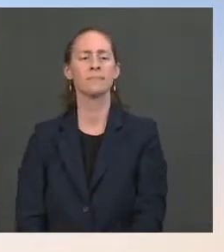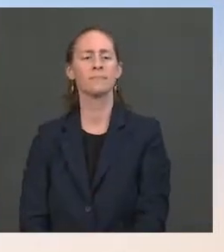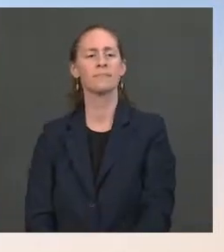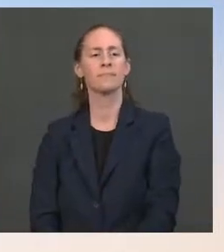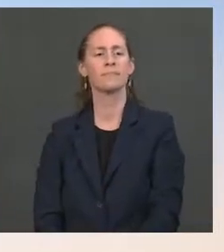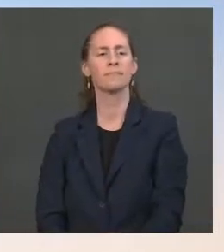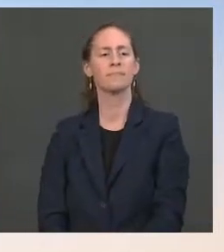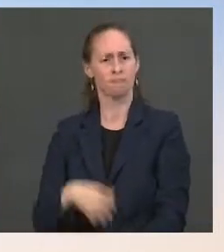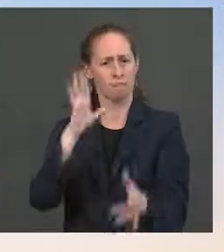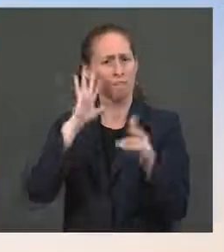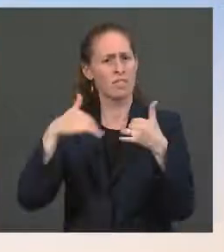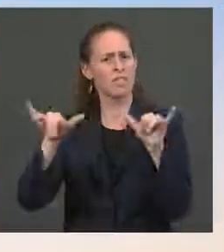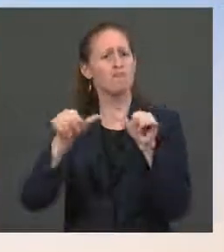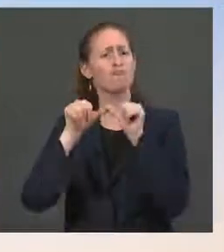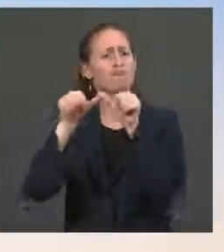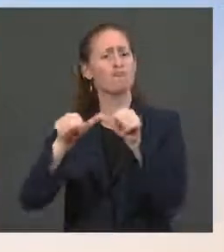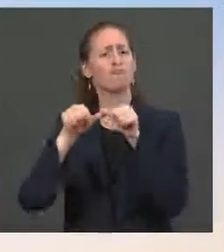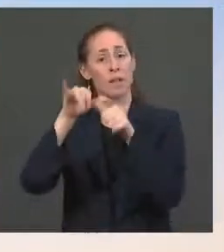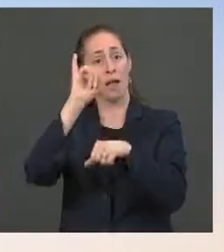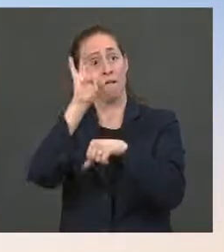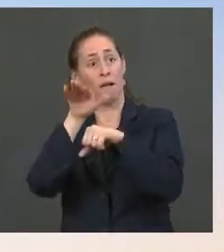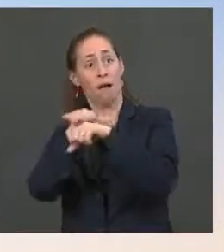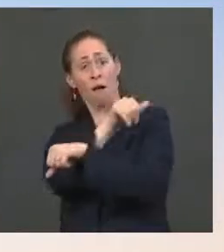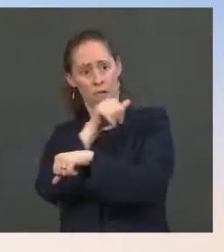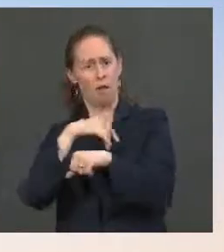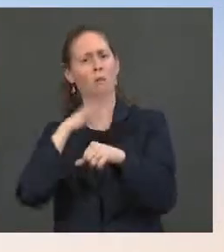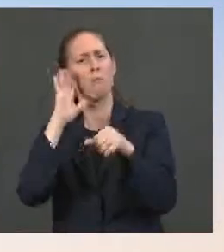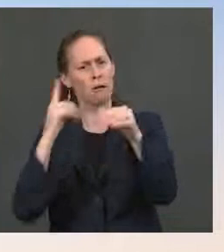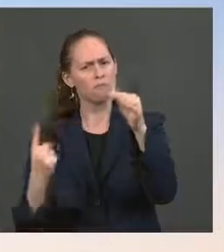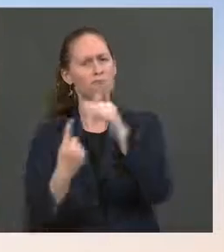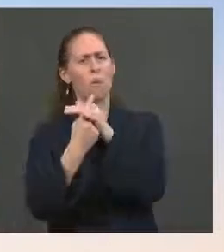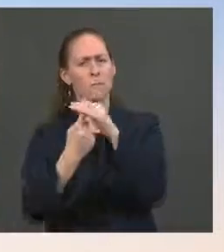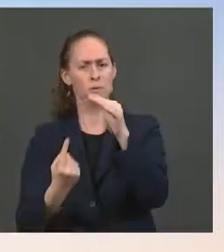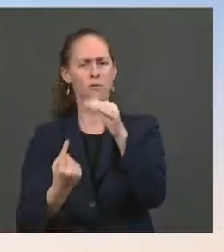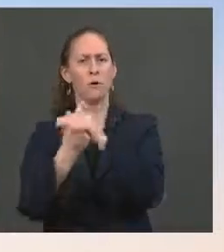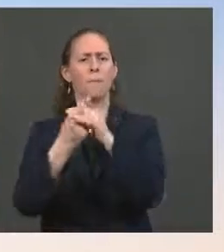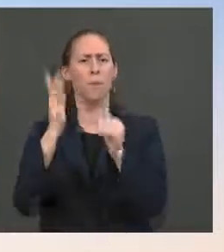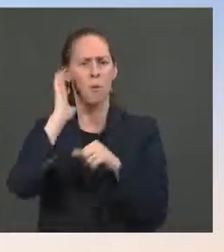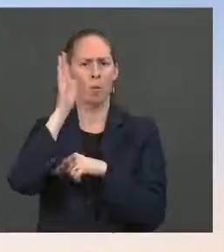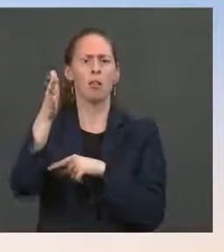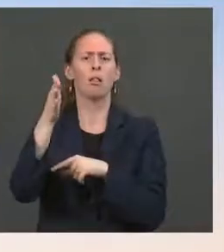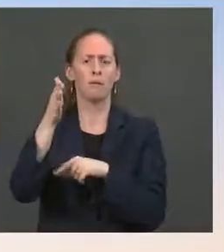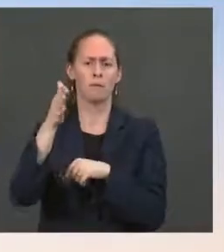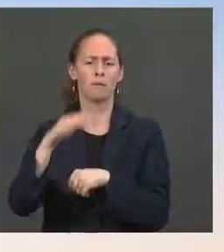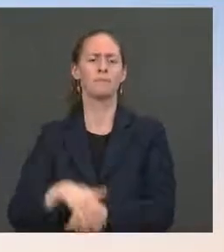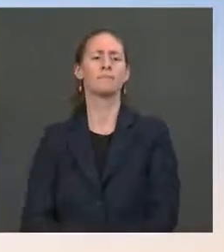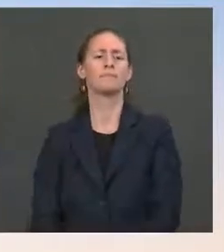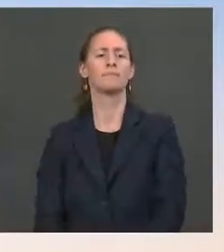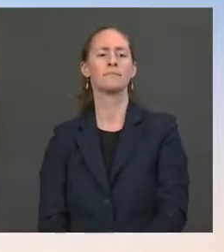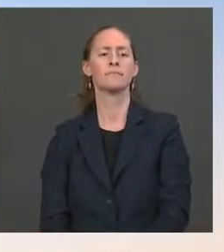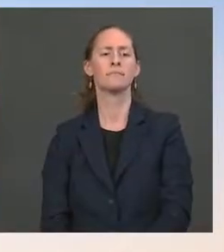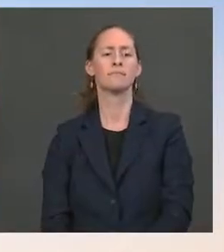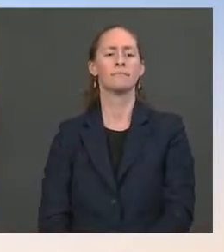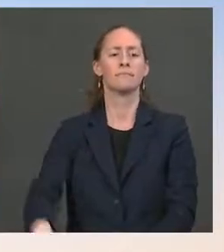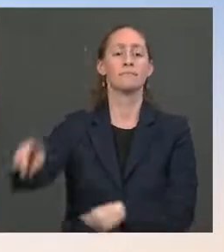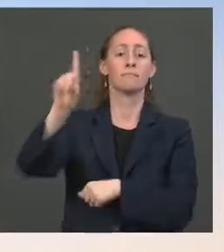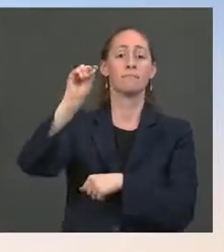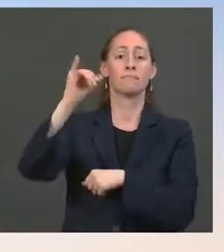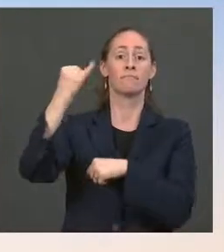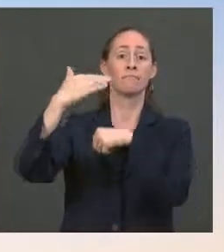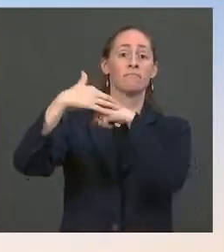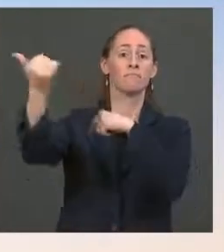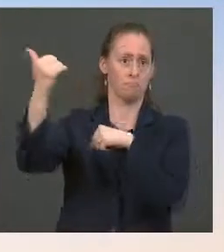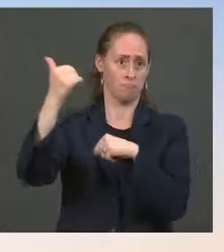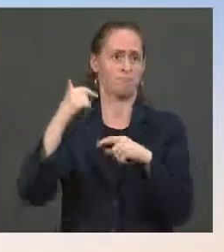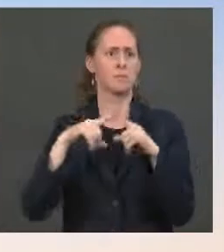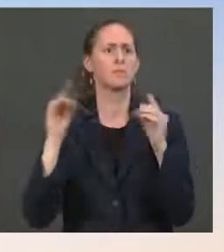continue. But obviously, issues that are of the purview of the Department of Justice will remain there, and we're not quite at the point where anyone's failed to appear.